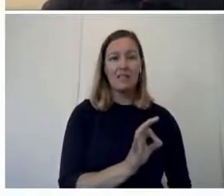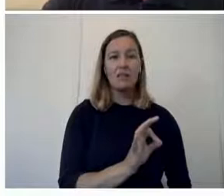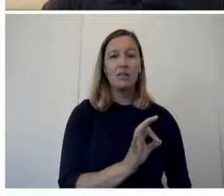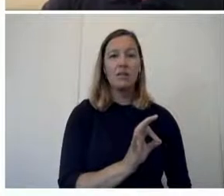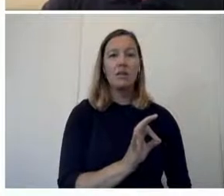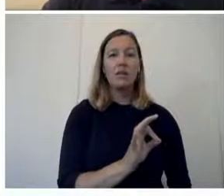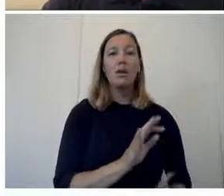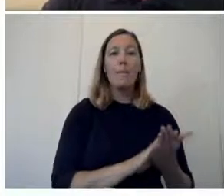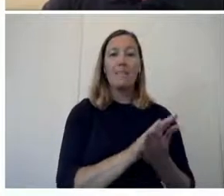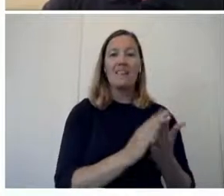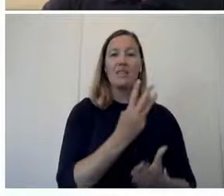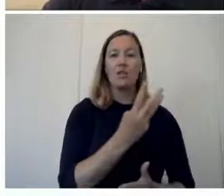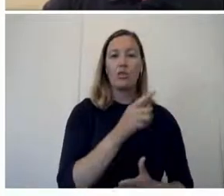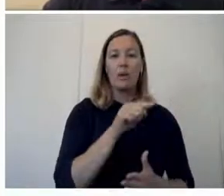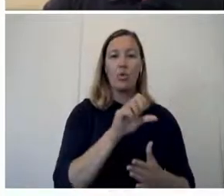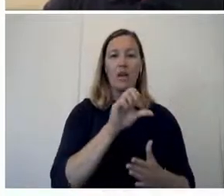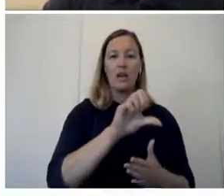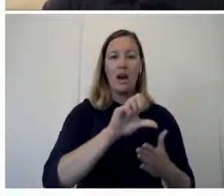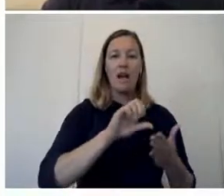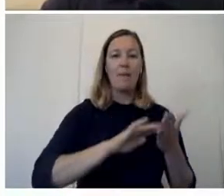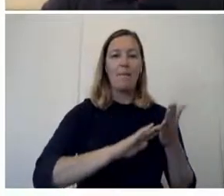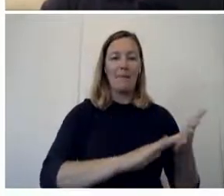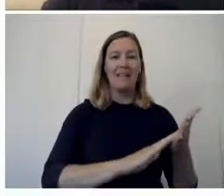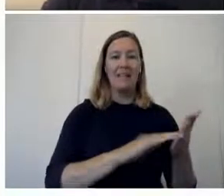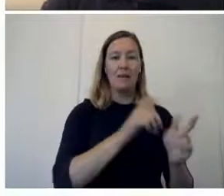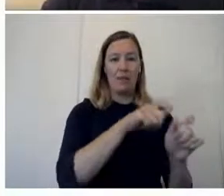of 3.9 million individuals.